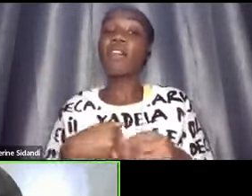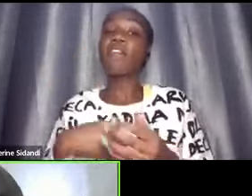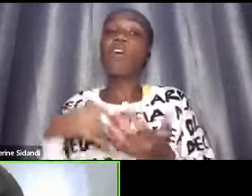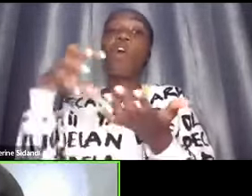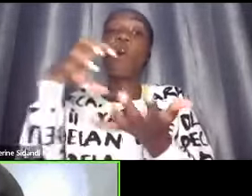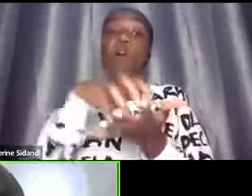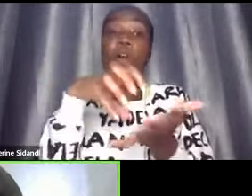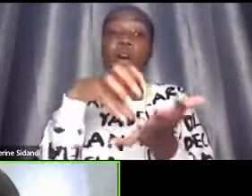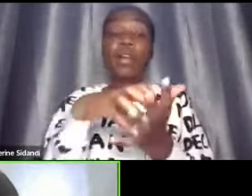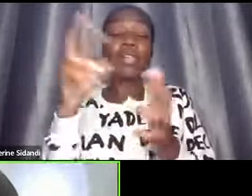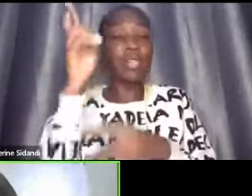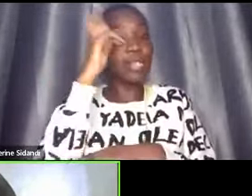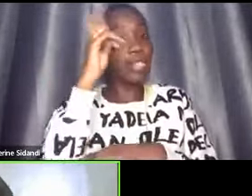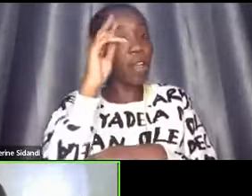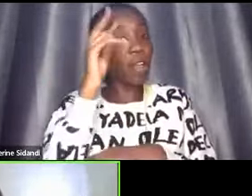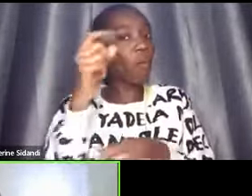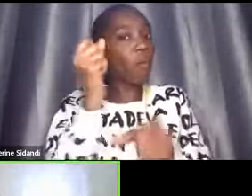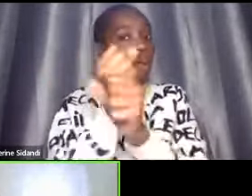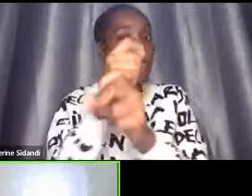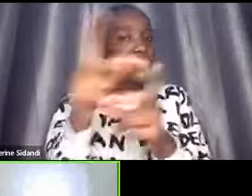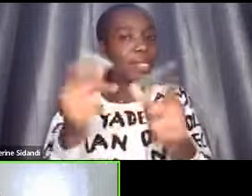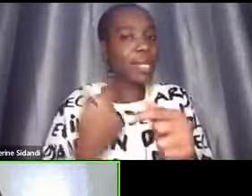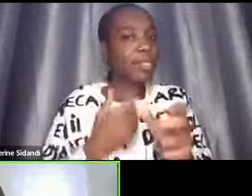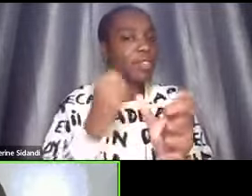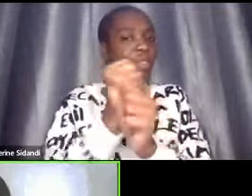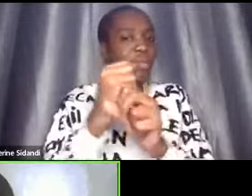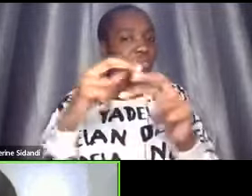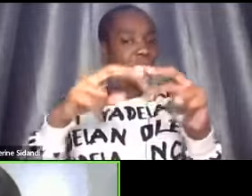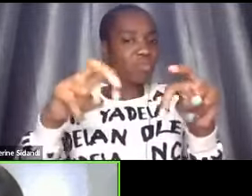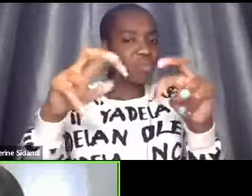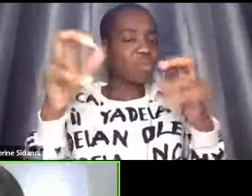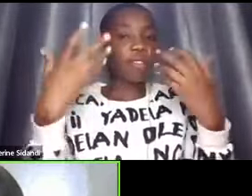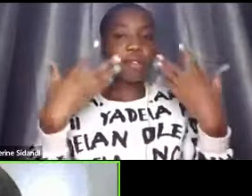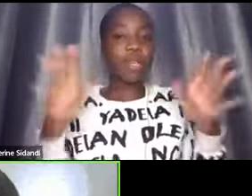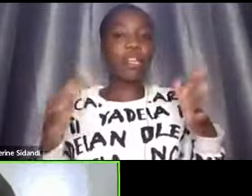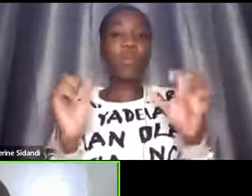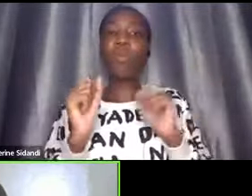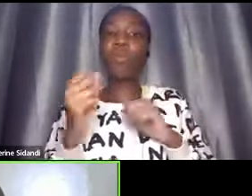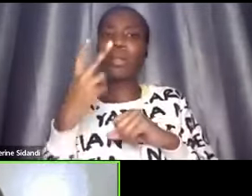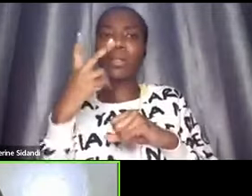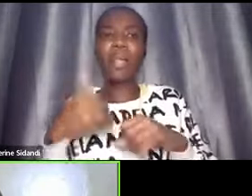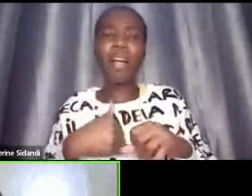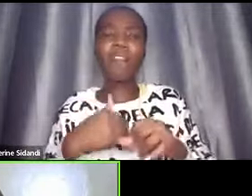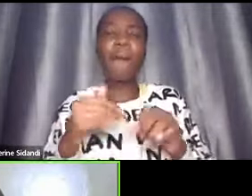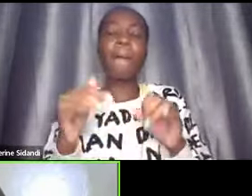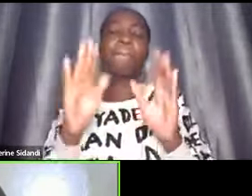workplace conflict. There are reasons, and we have done research. You'll find a book that I have written known as